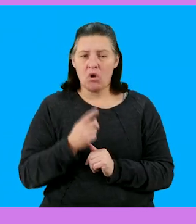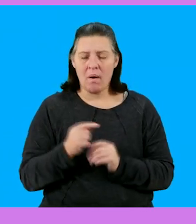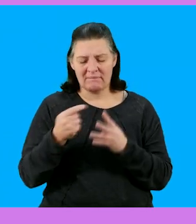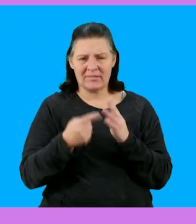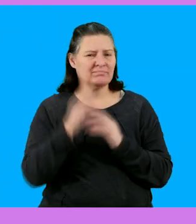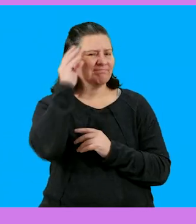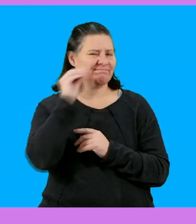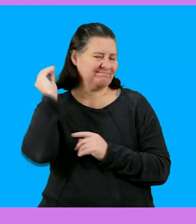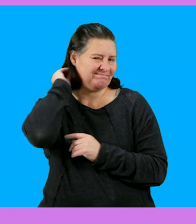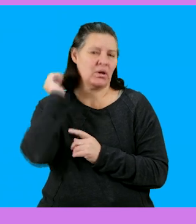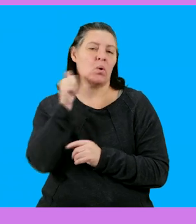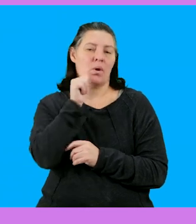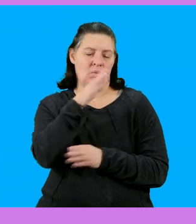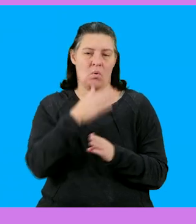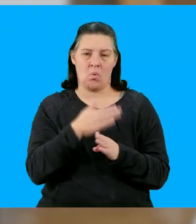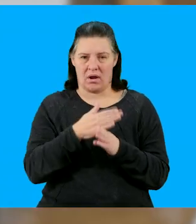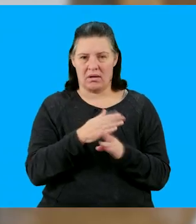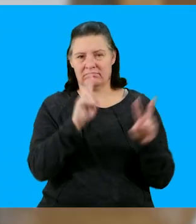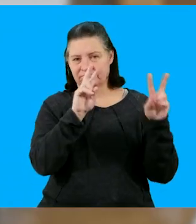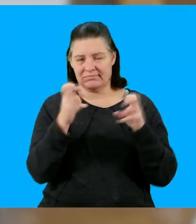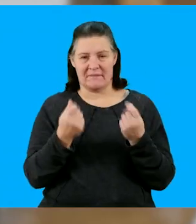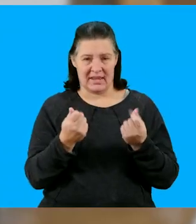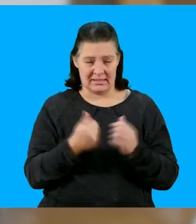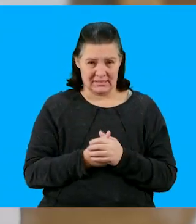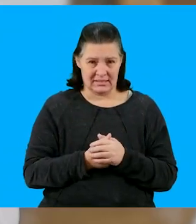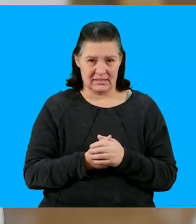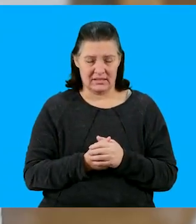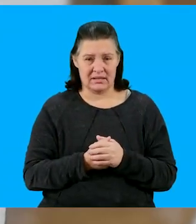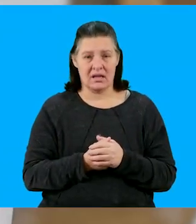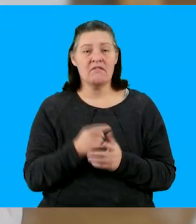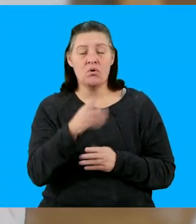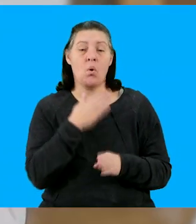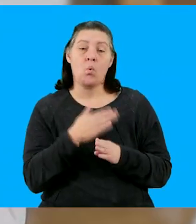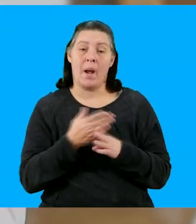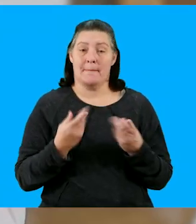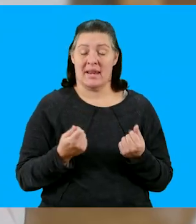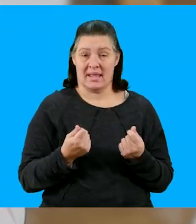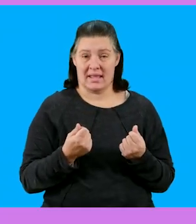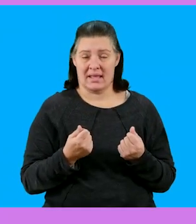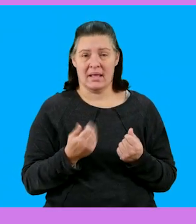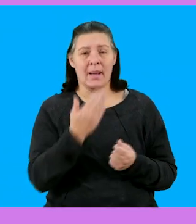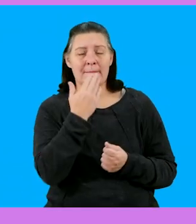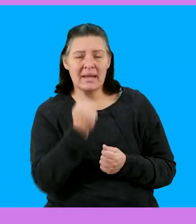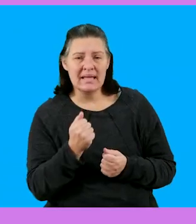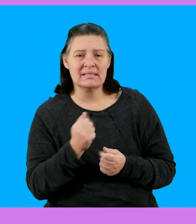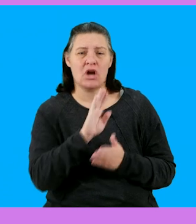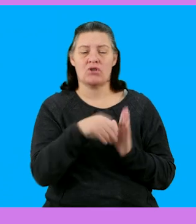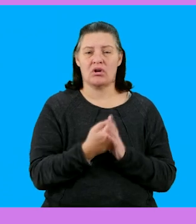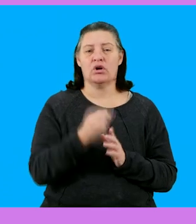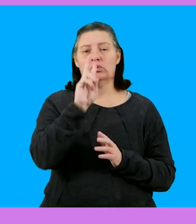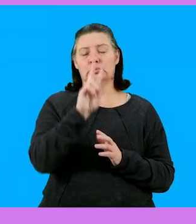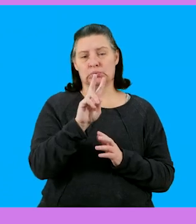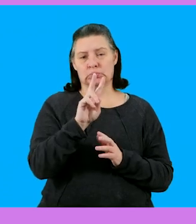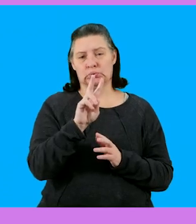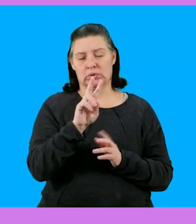keep in mind when we work with, especially the topic of finance. I indicated when we work with money, please round off to 2